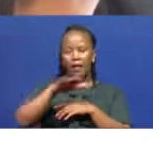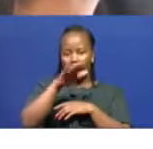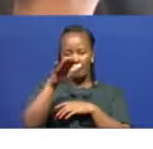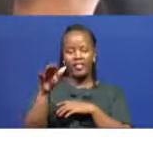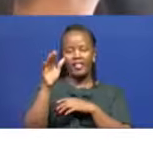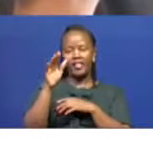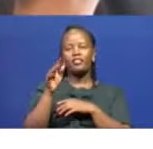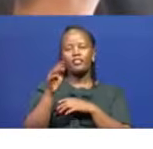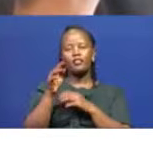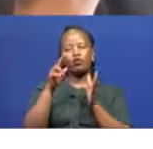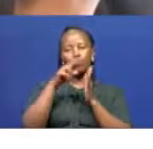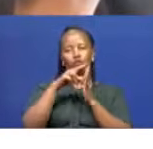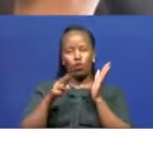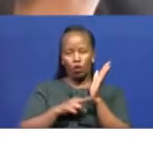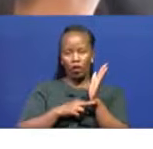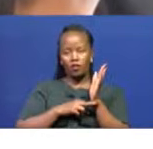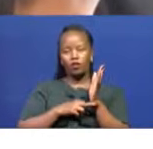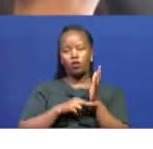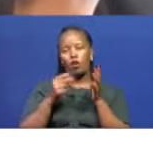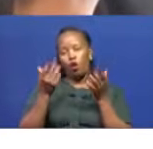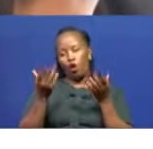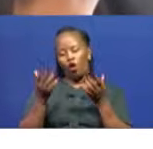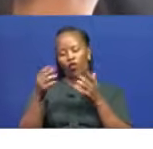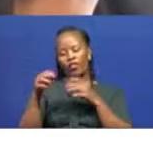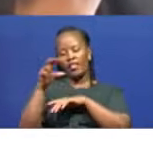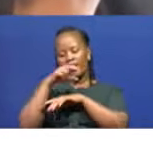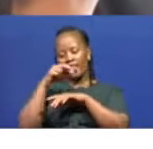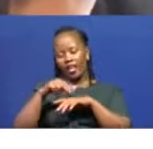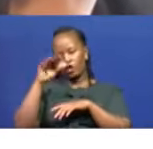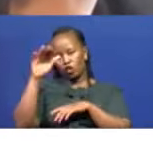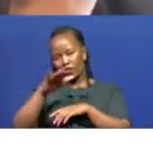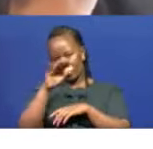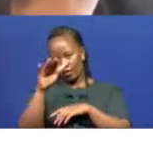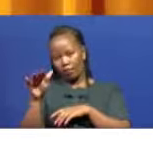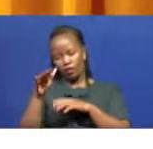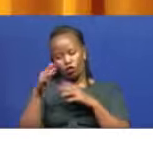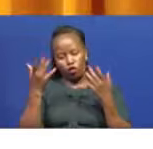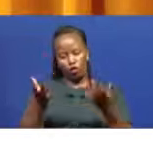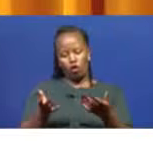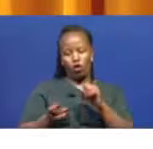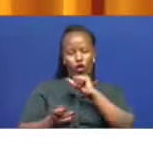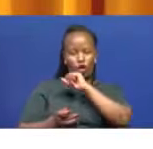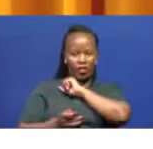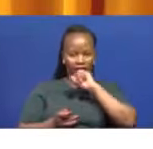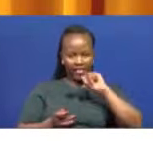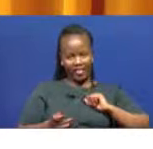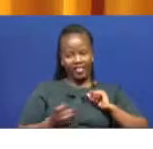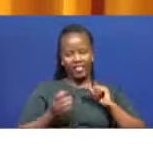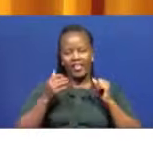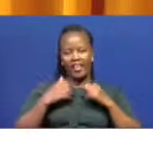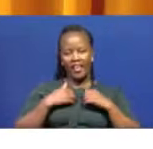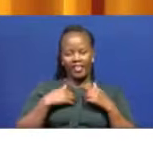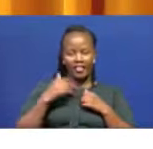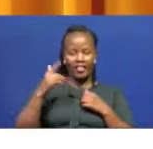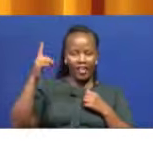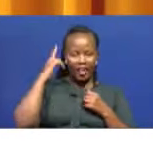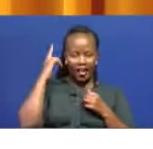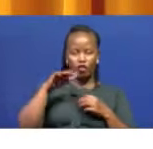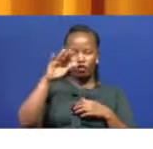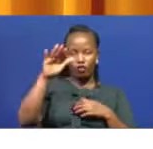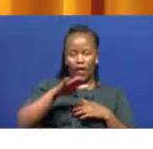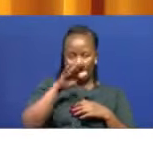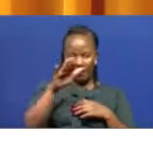orders, neither the National Assembly nor the Senate had enacted an Act of Parliament providing for